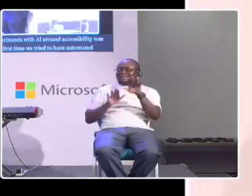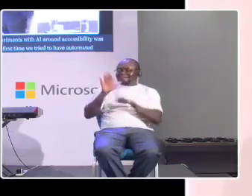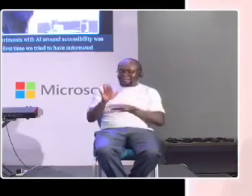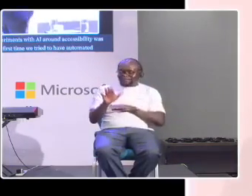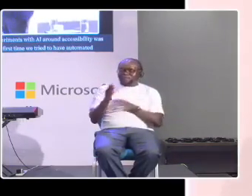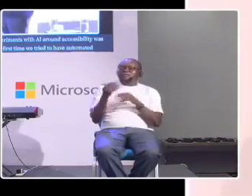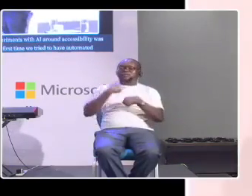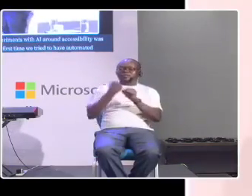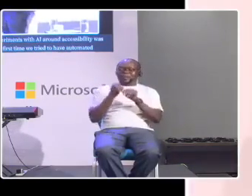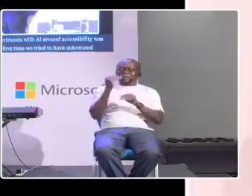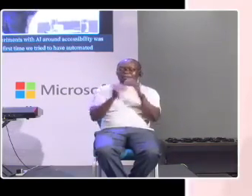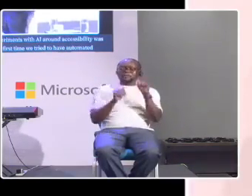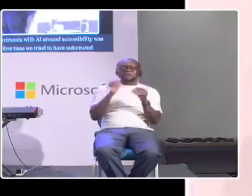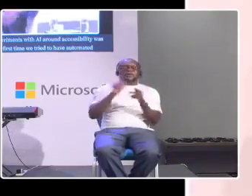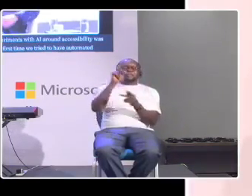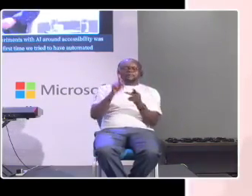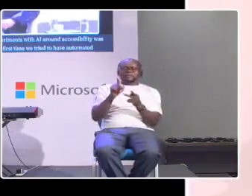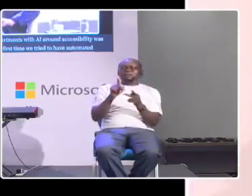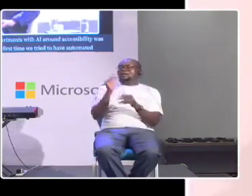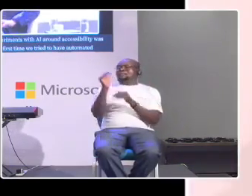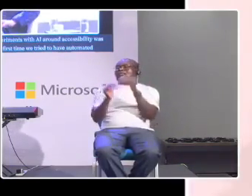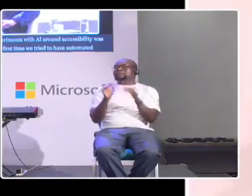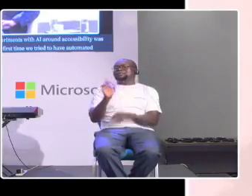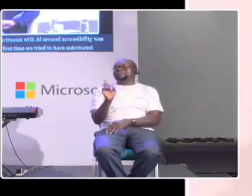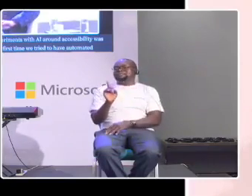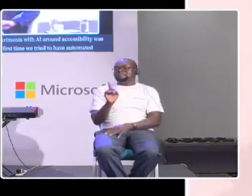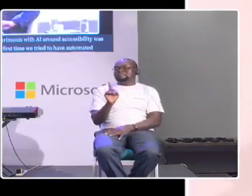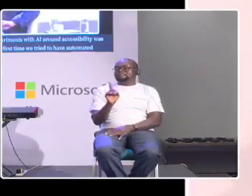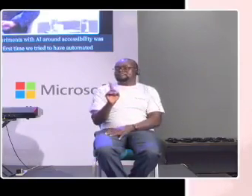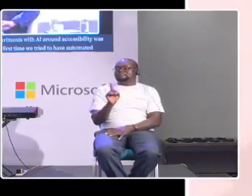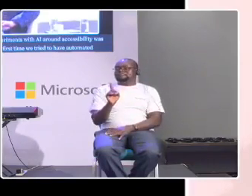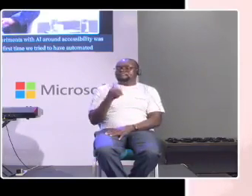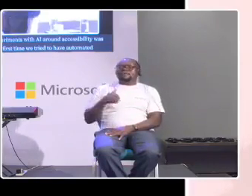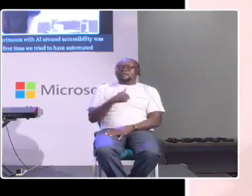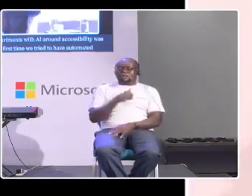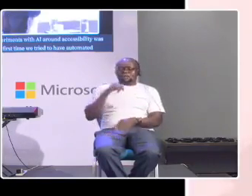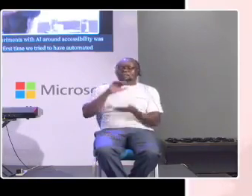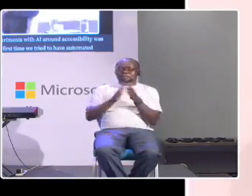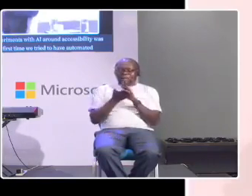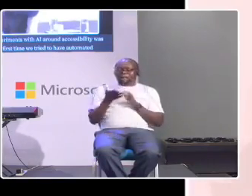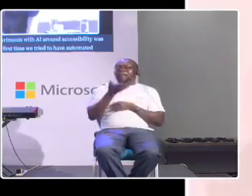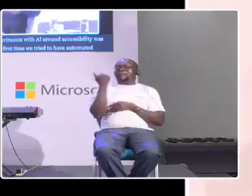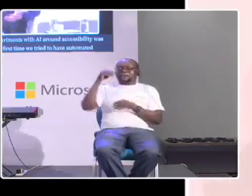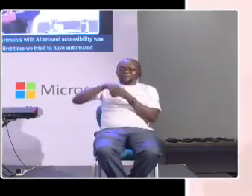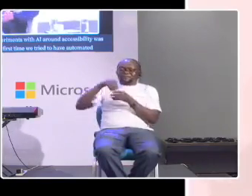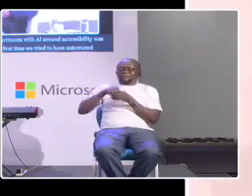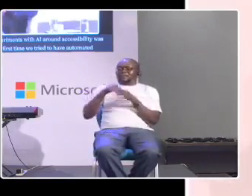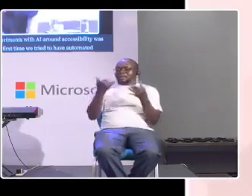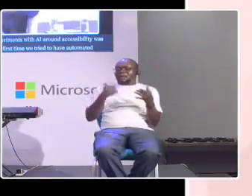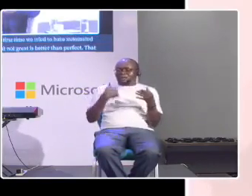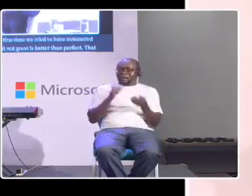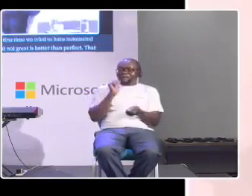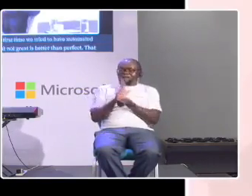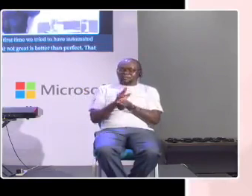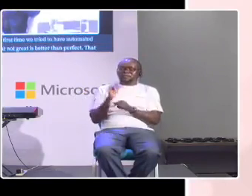this progress, not perfection process. And we got better, we invested in it, and now we have